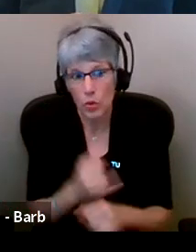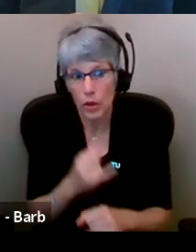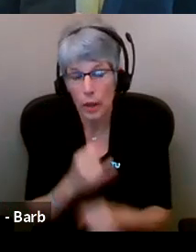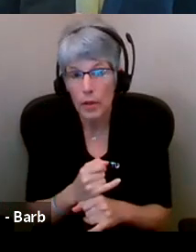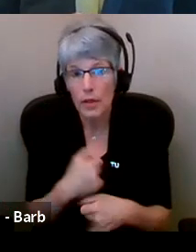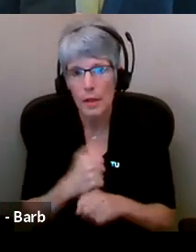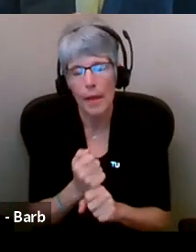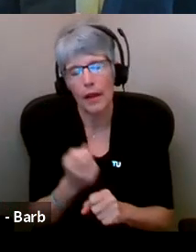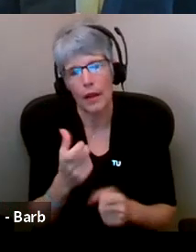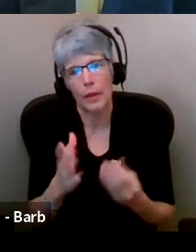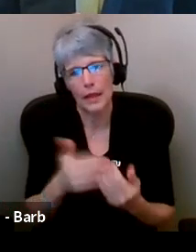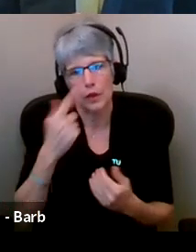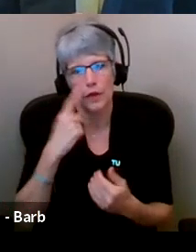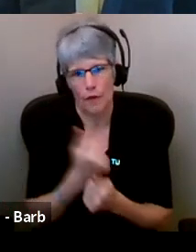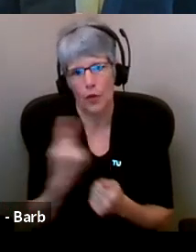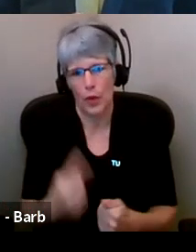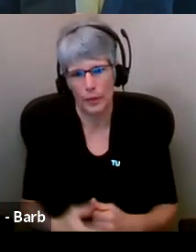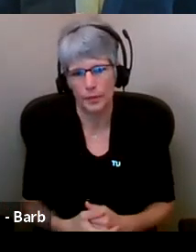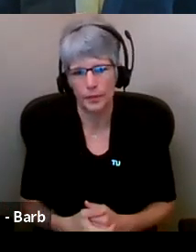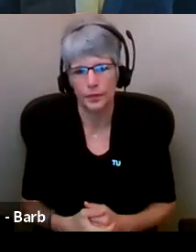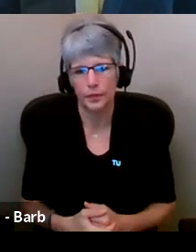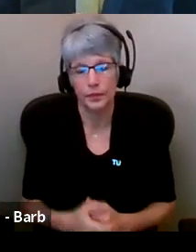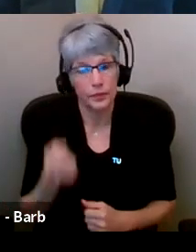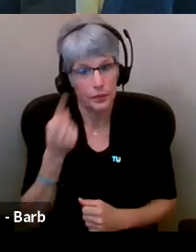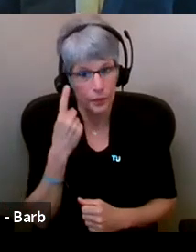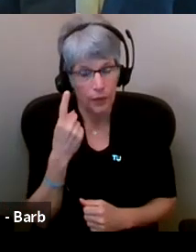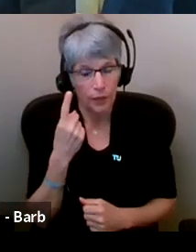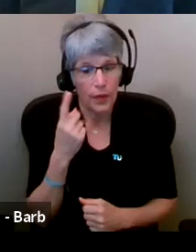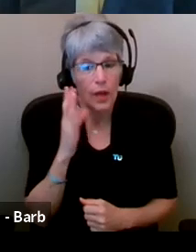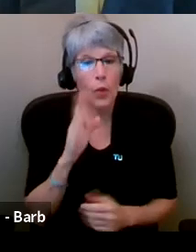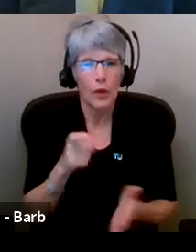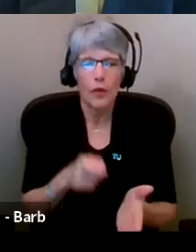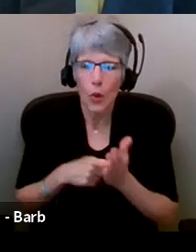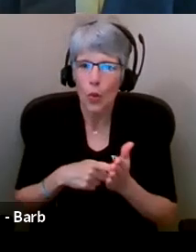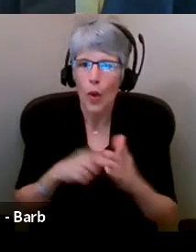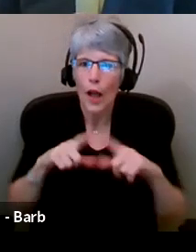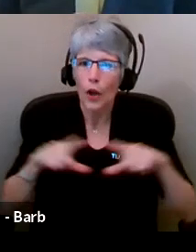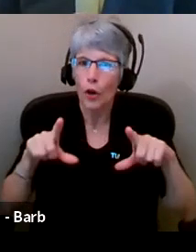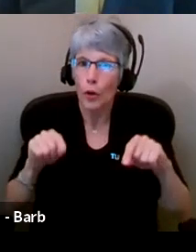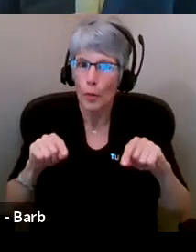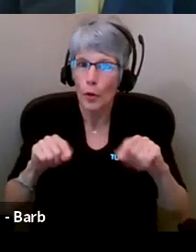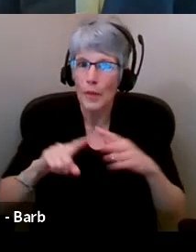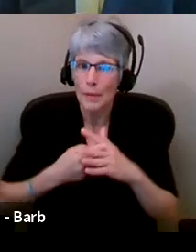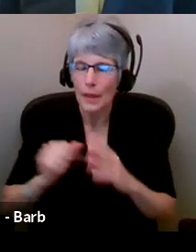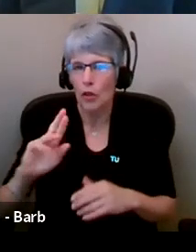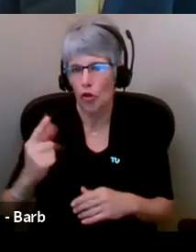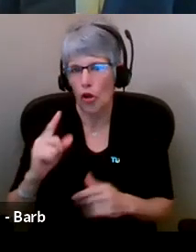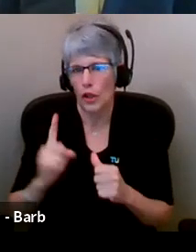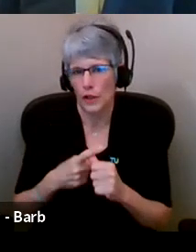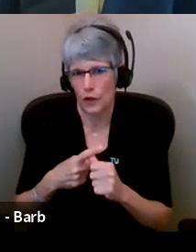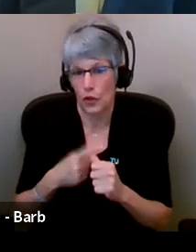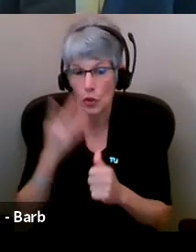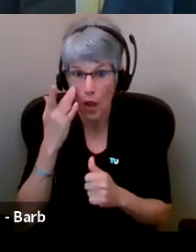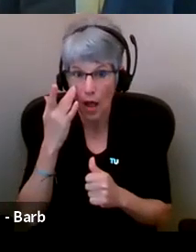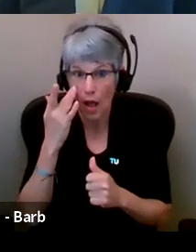little easier on everyone. That said, we will require permits beginning August 1st, and that is so that we can